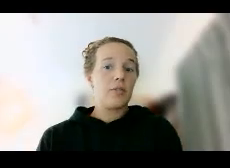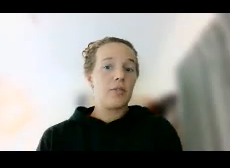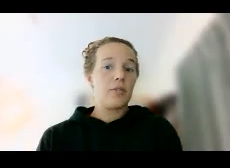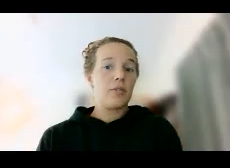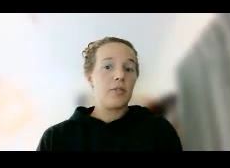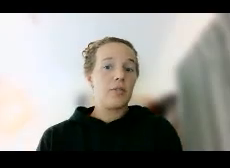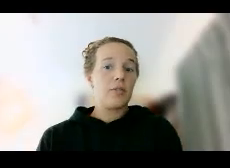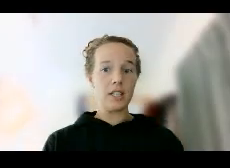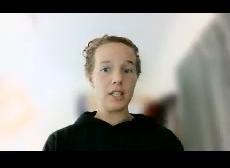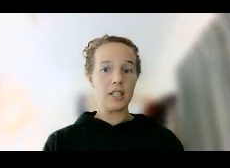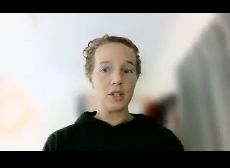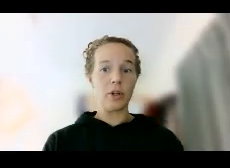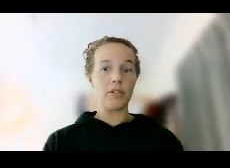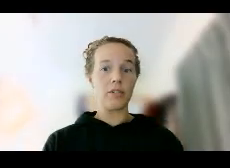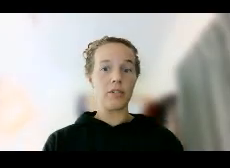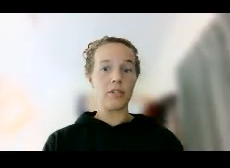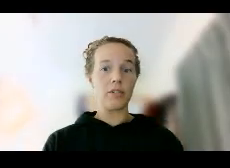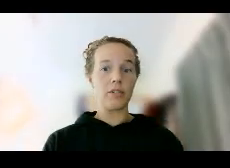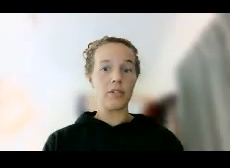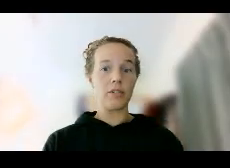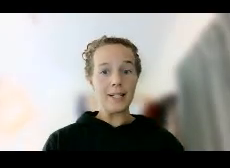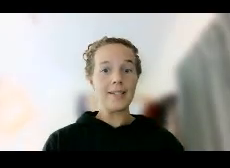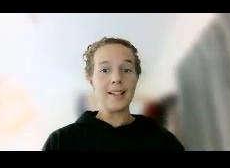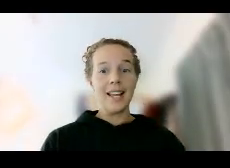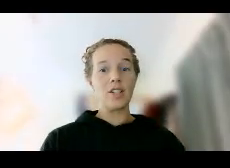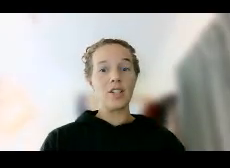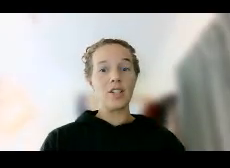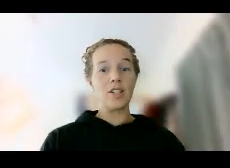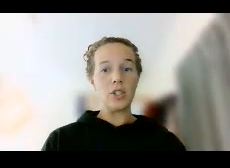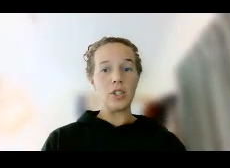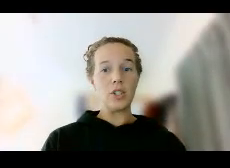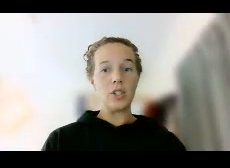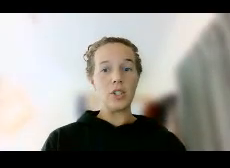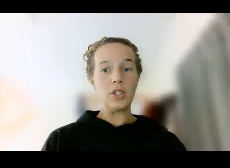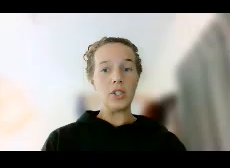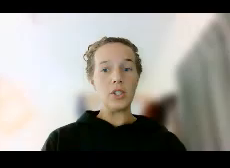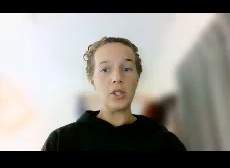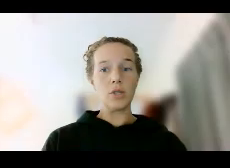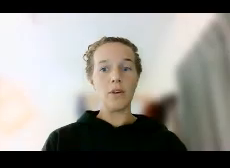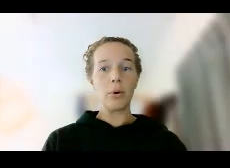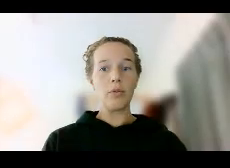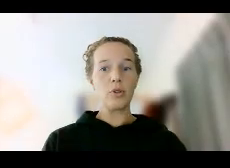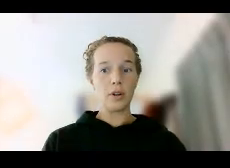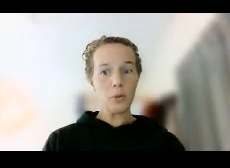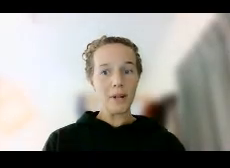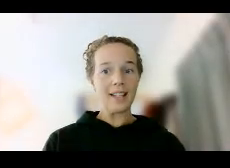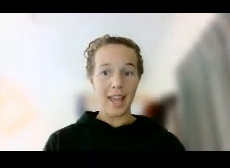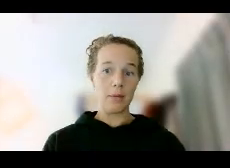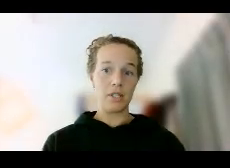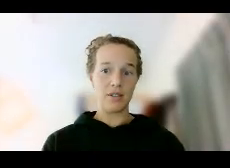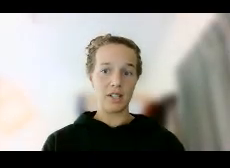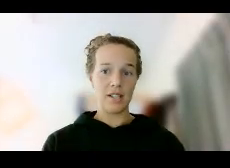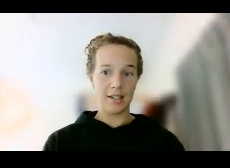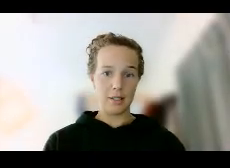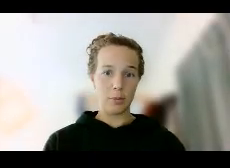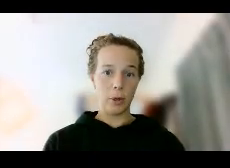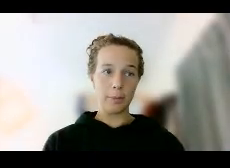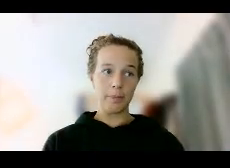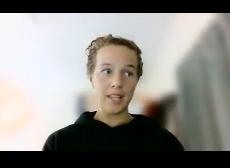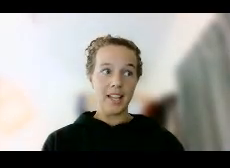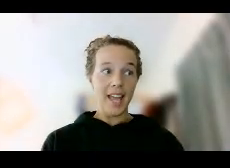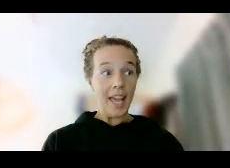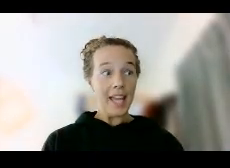Park is a place of deep cultural significance for the Salish peoples, and it's also one of the few beaches where both surf smelt and Pacific